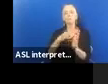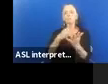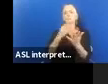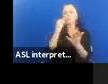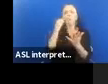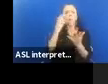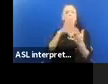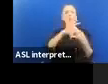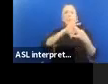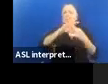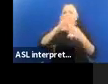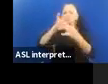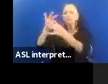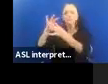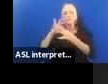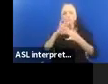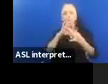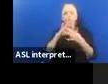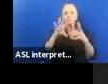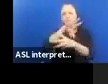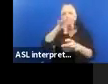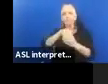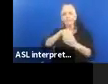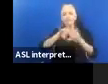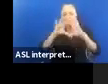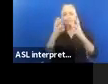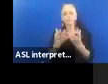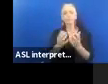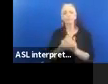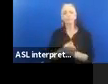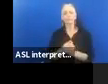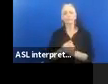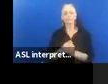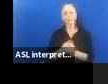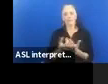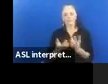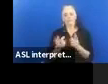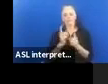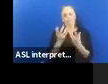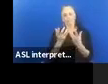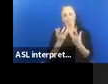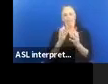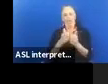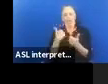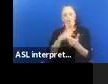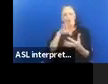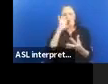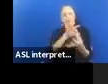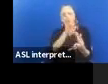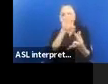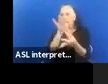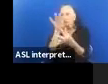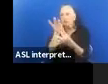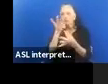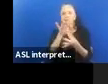relationships of home. It's the many ways we've come to observe, to connect with